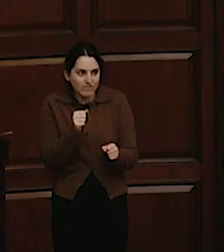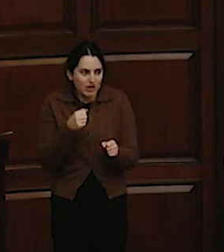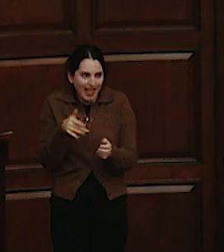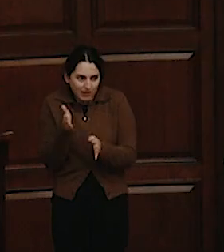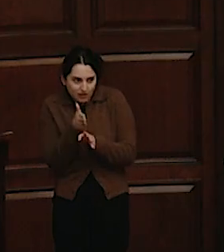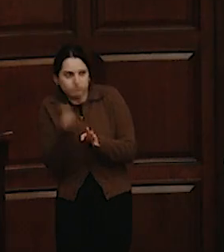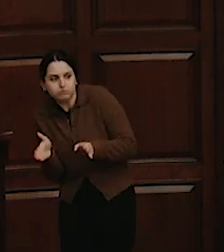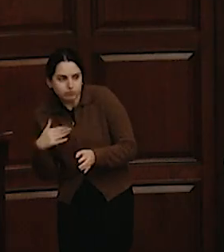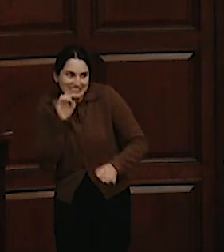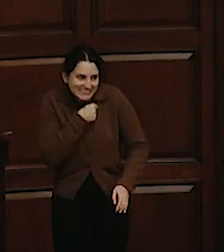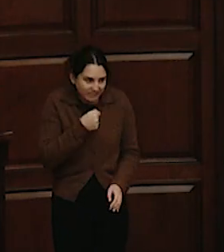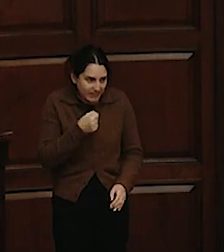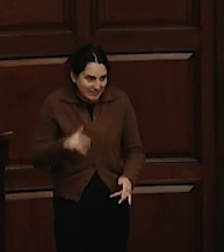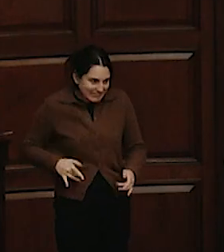symptoms?